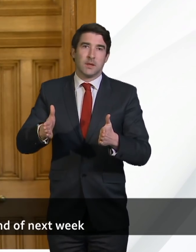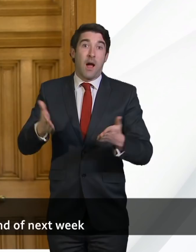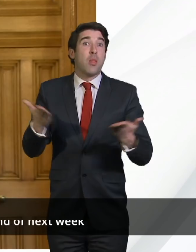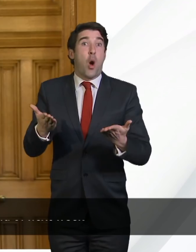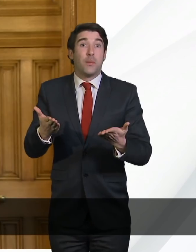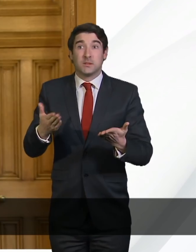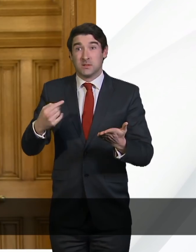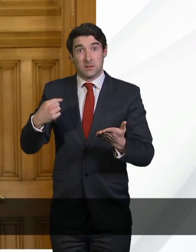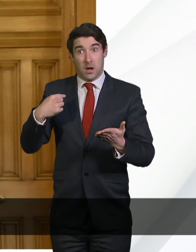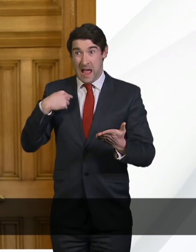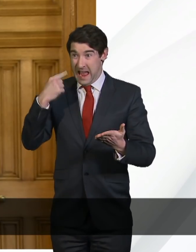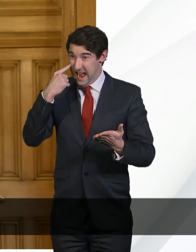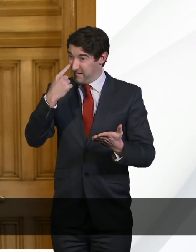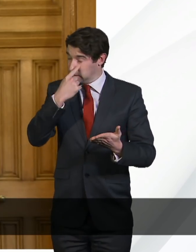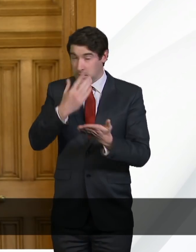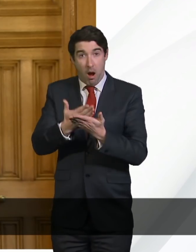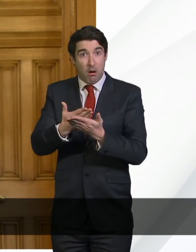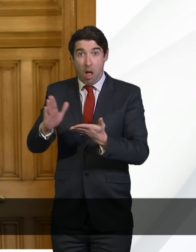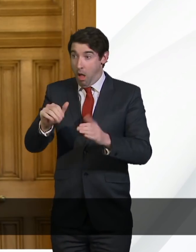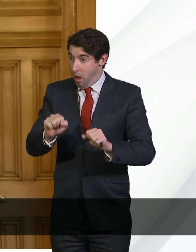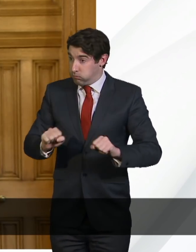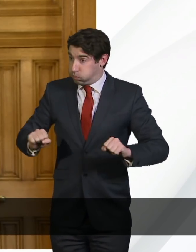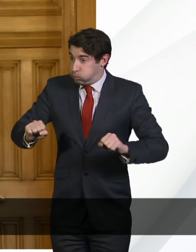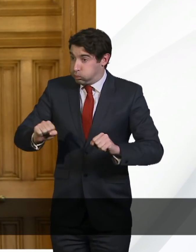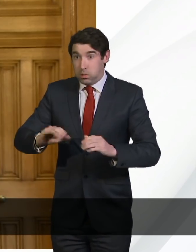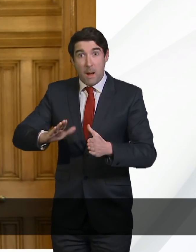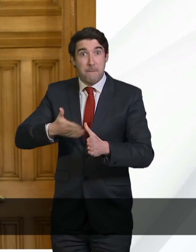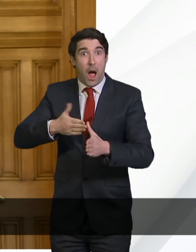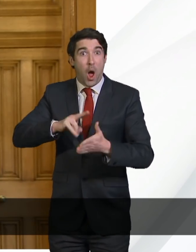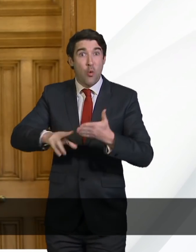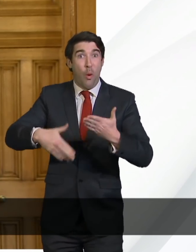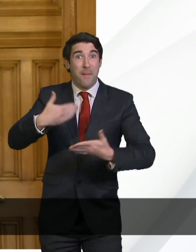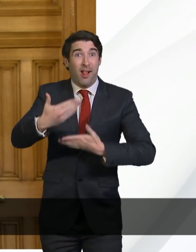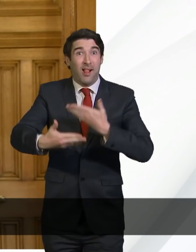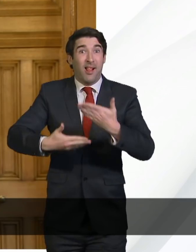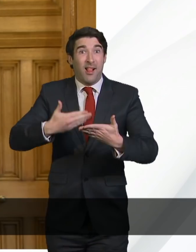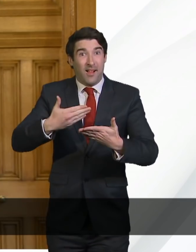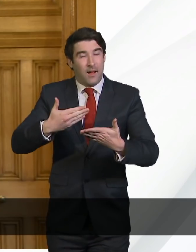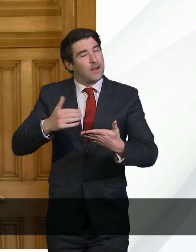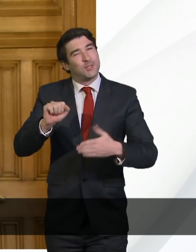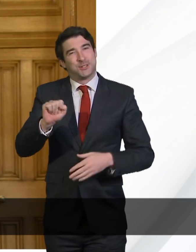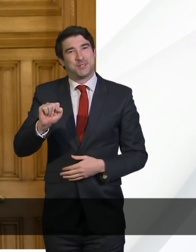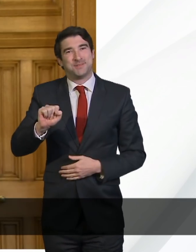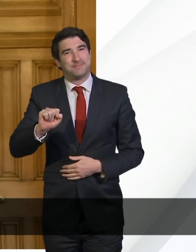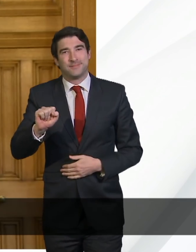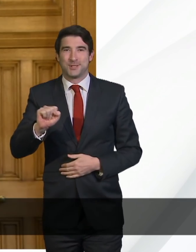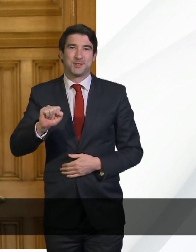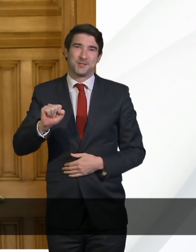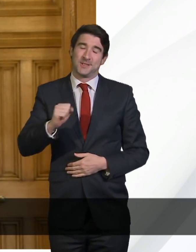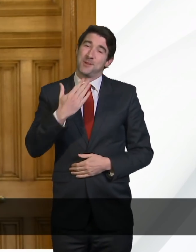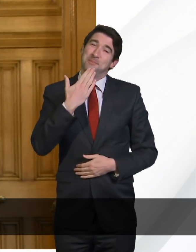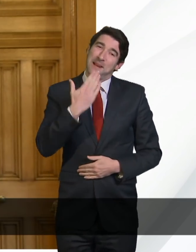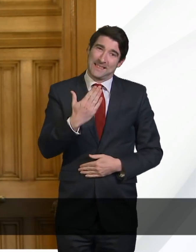got the evidence that the virus is firmly under control. So that means please do stay at home to protect our NHS and to save